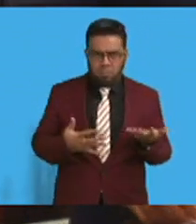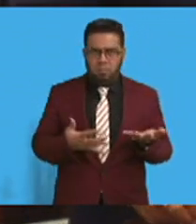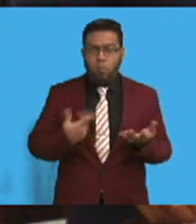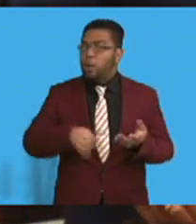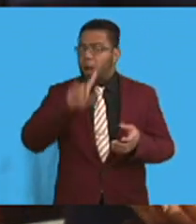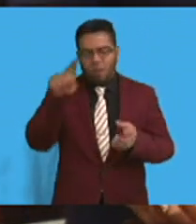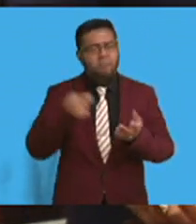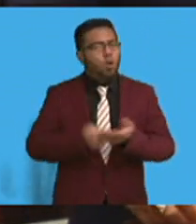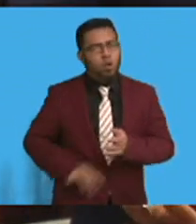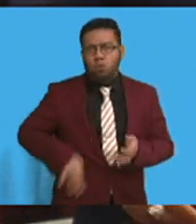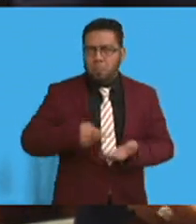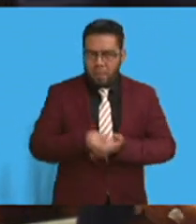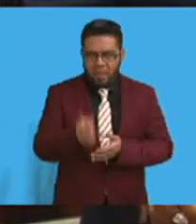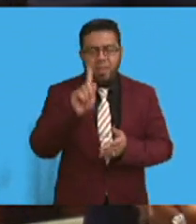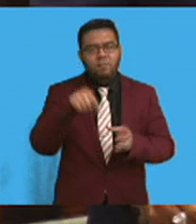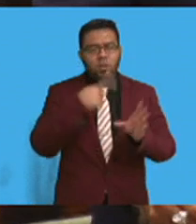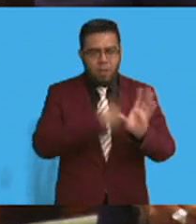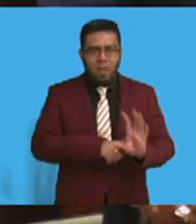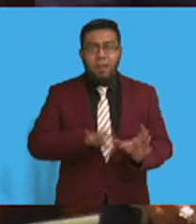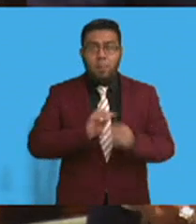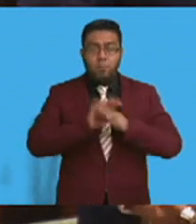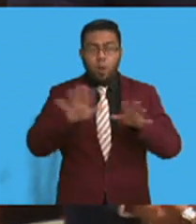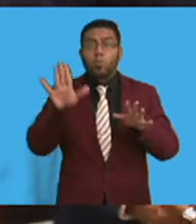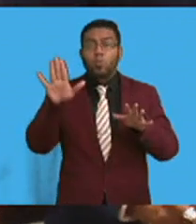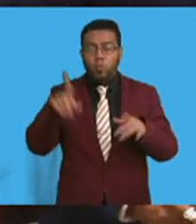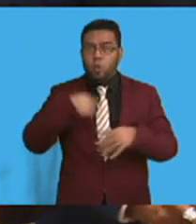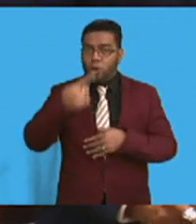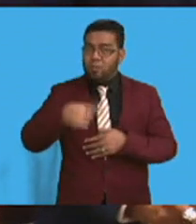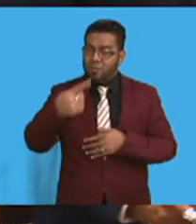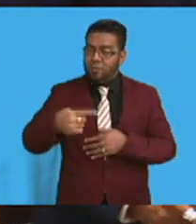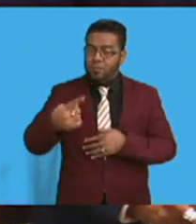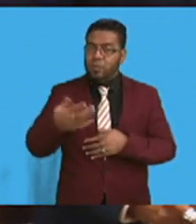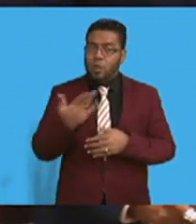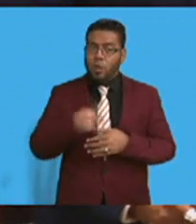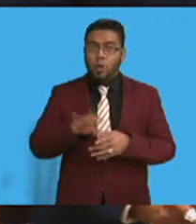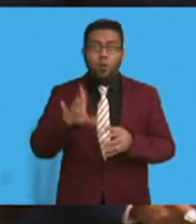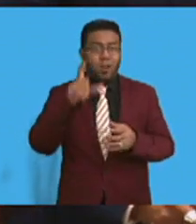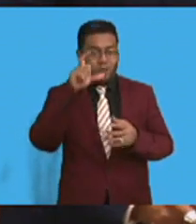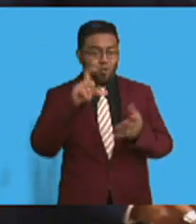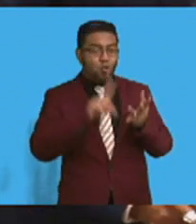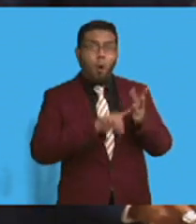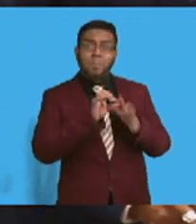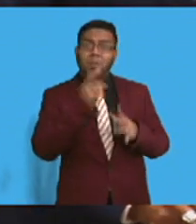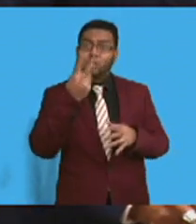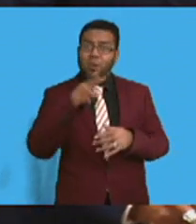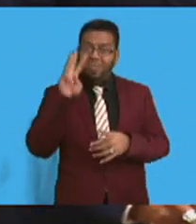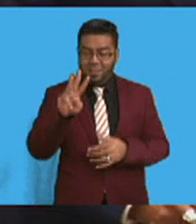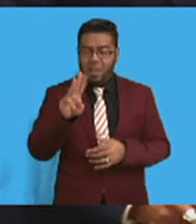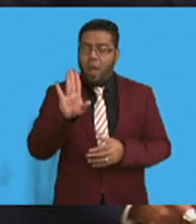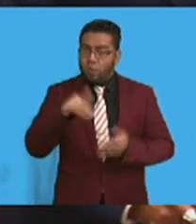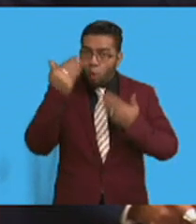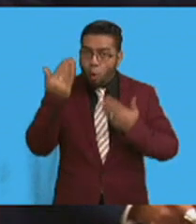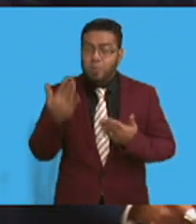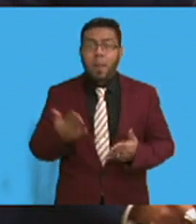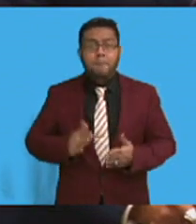and year out. That is why, abroad, as we continue in our presidency of COP23, our Honourable Prime Minister has